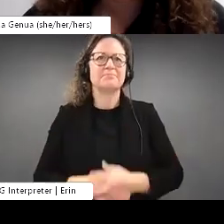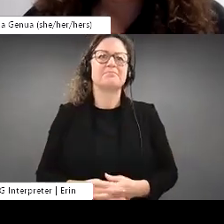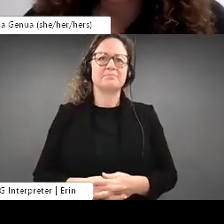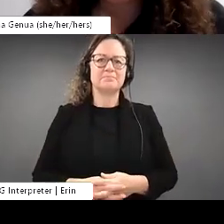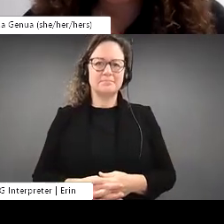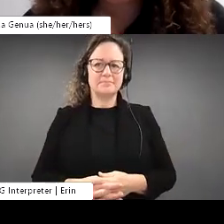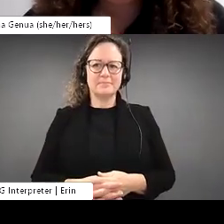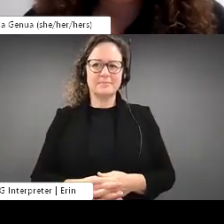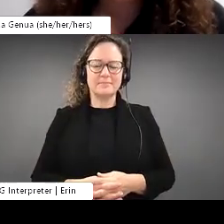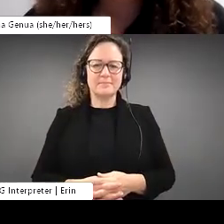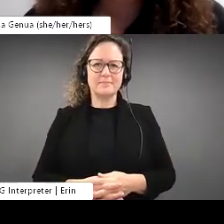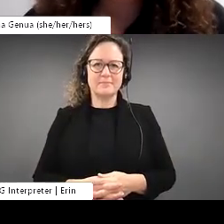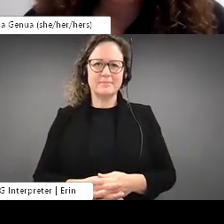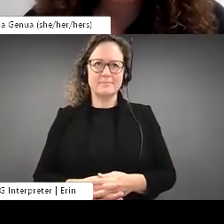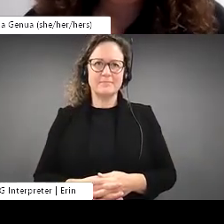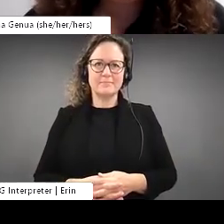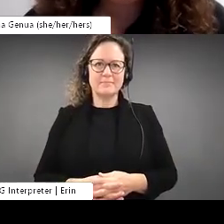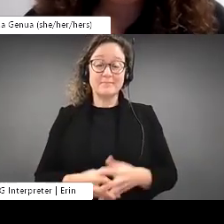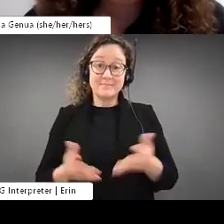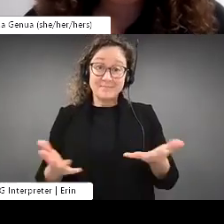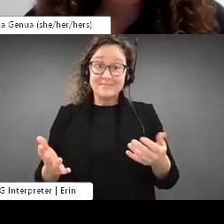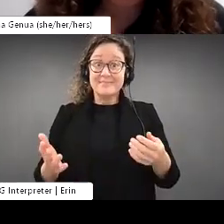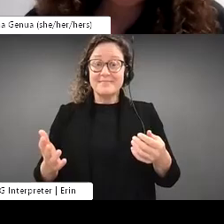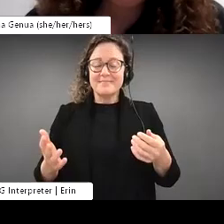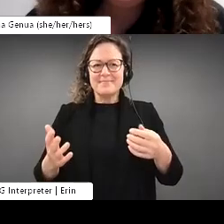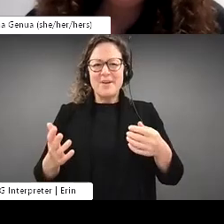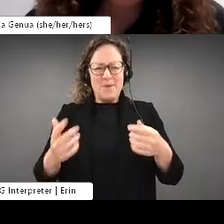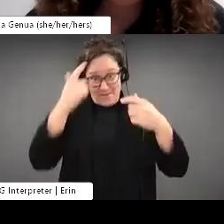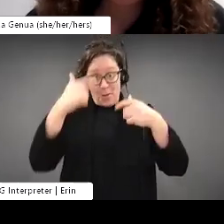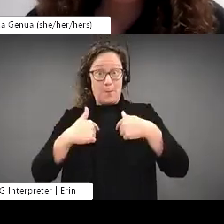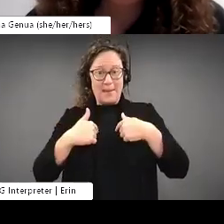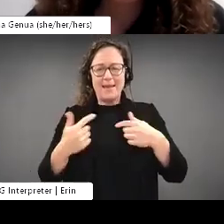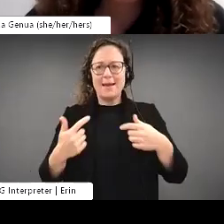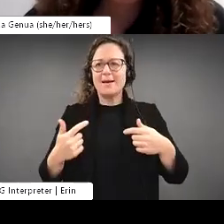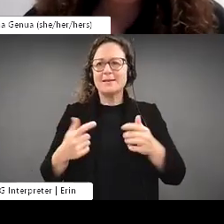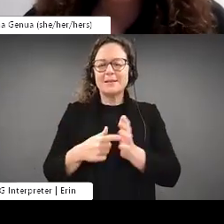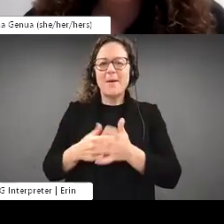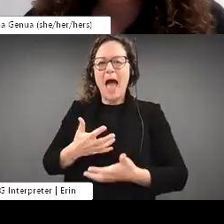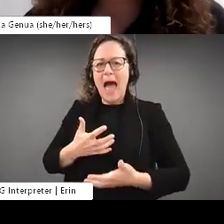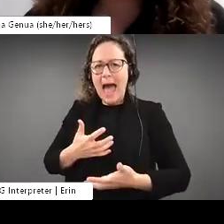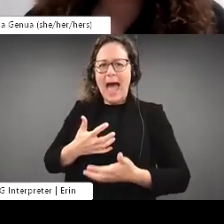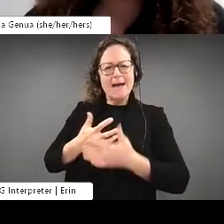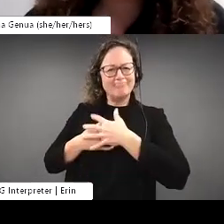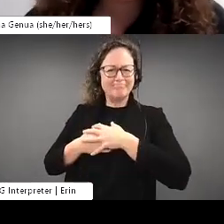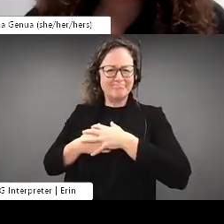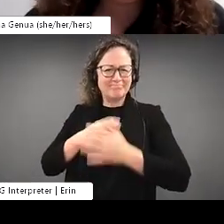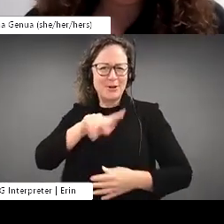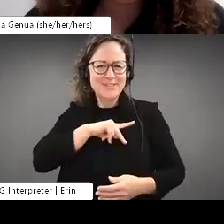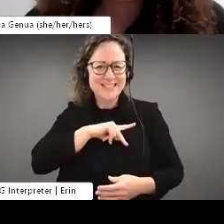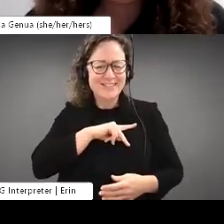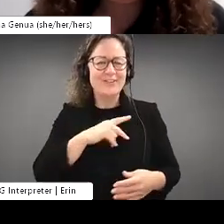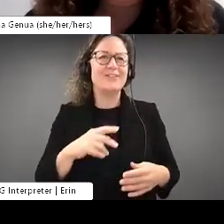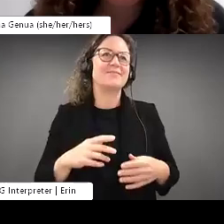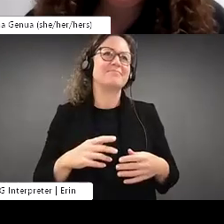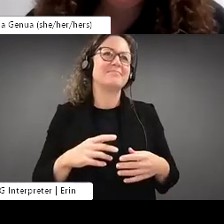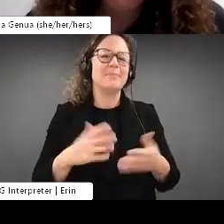I think again, I think for myself, it can be a very personal topic to discuss. And I think it also depends on who